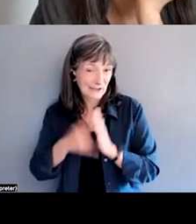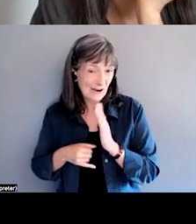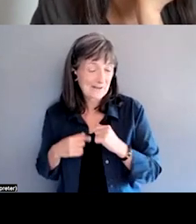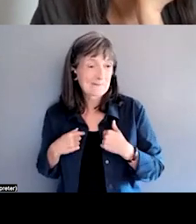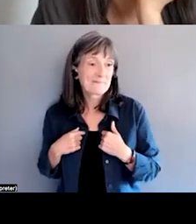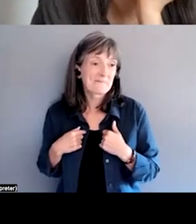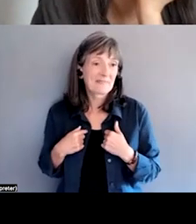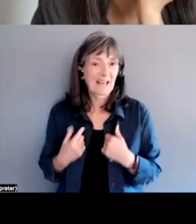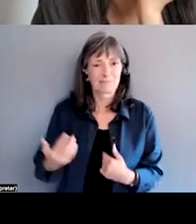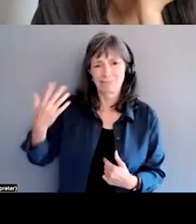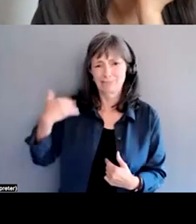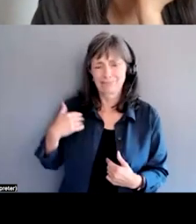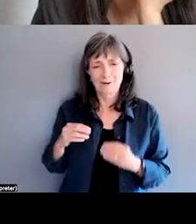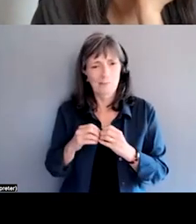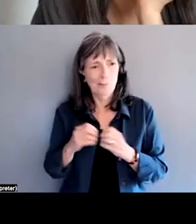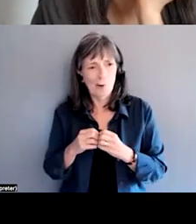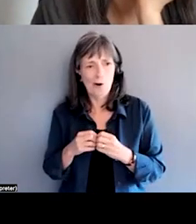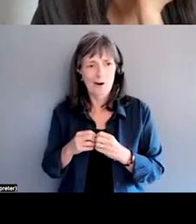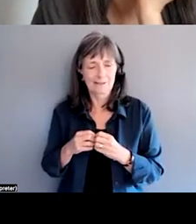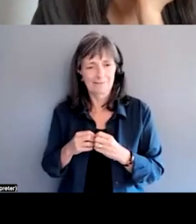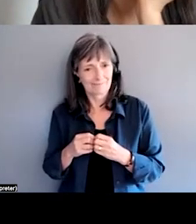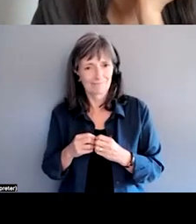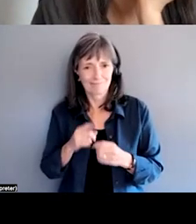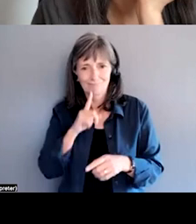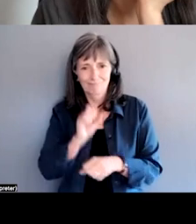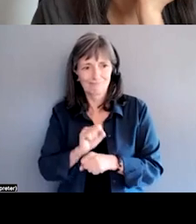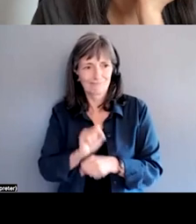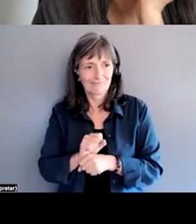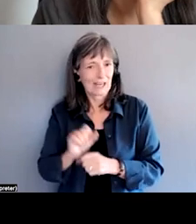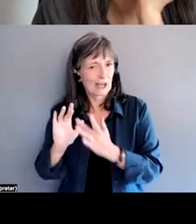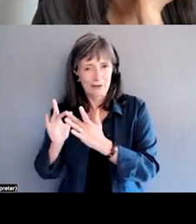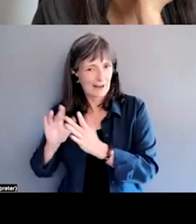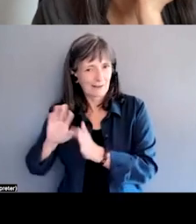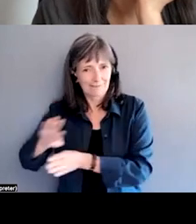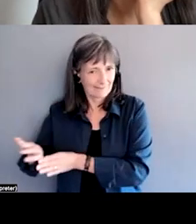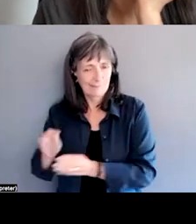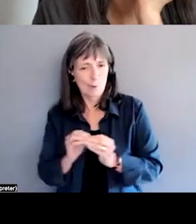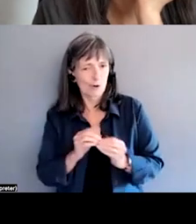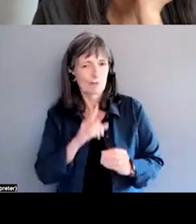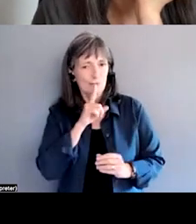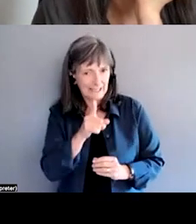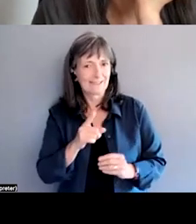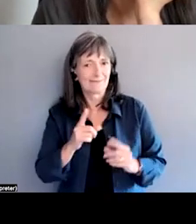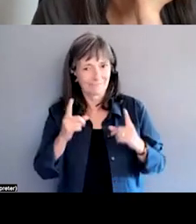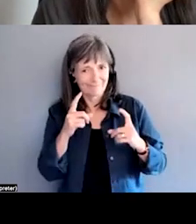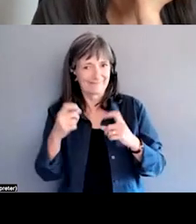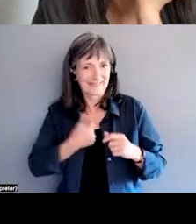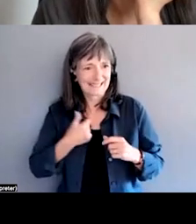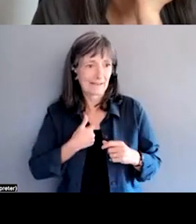of very analog work, trying to stay off the internet. So thanks for bringing that up. I'm